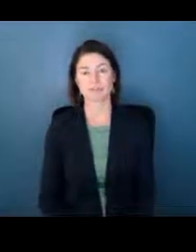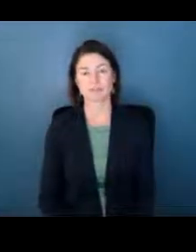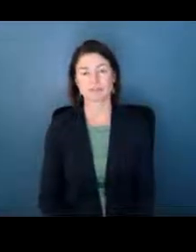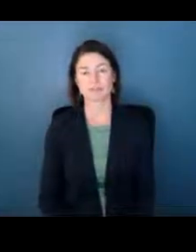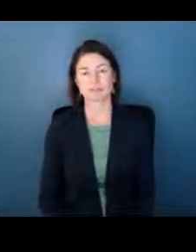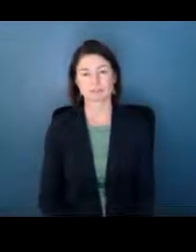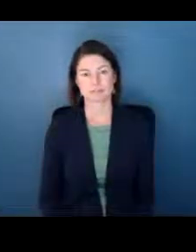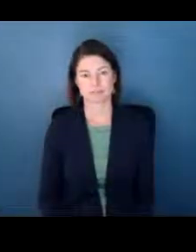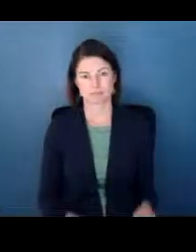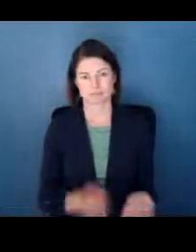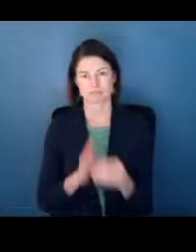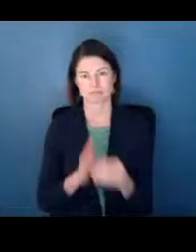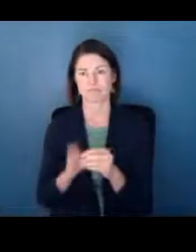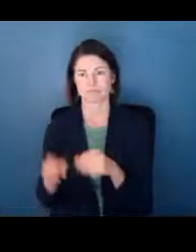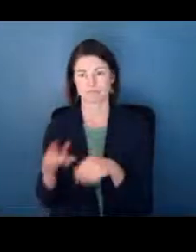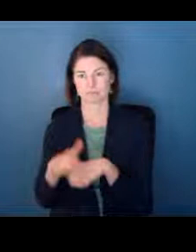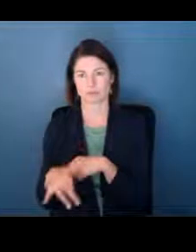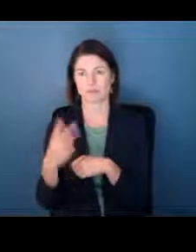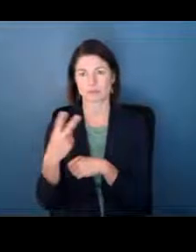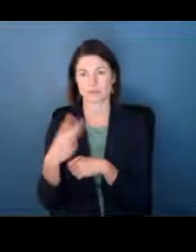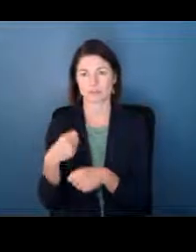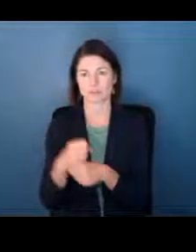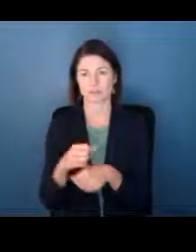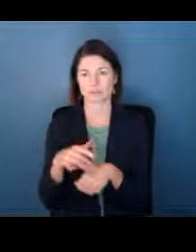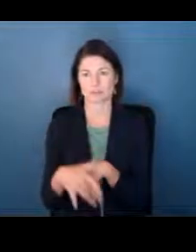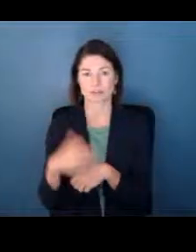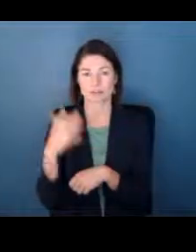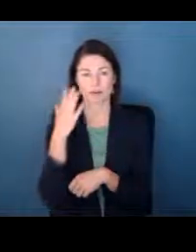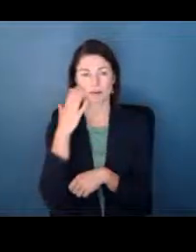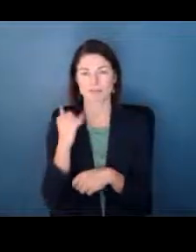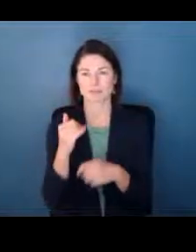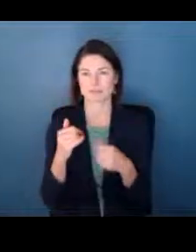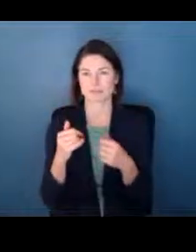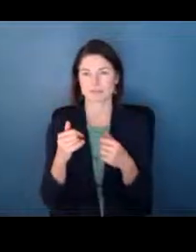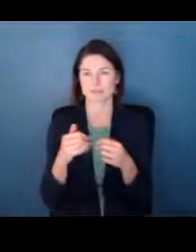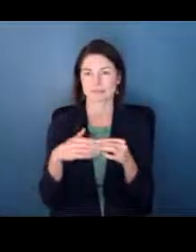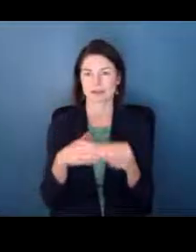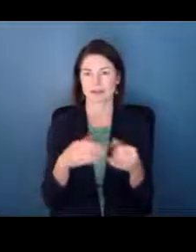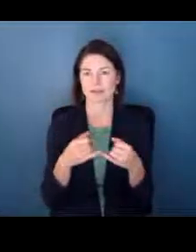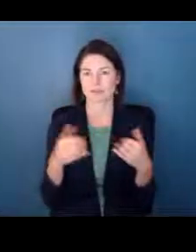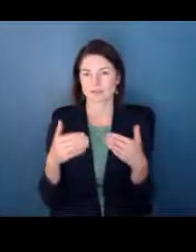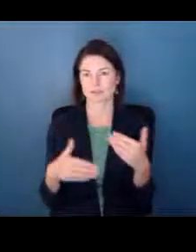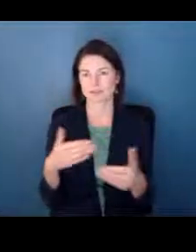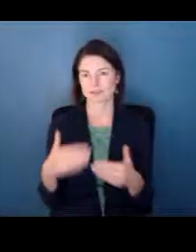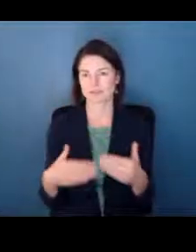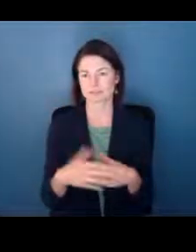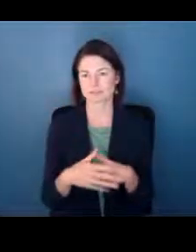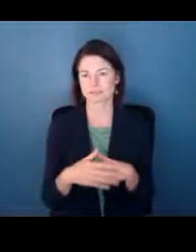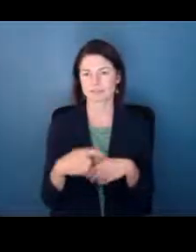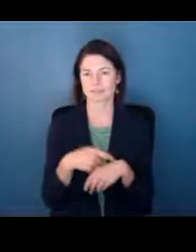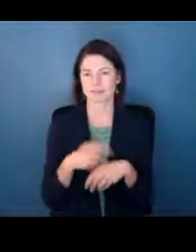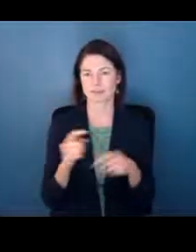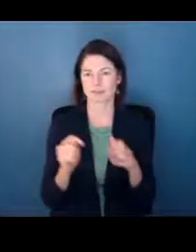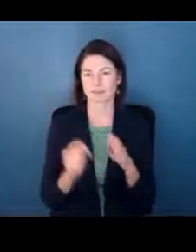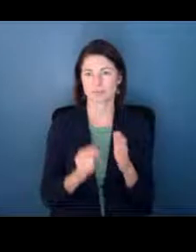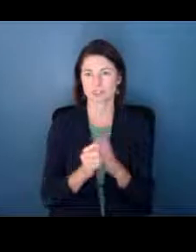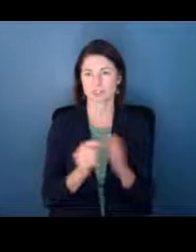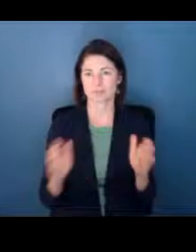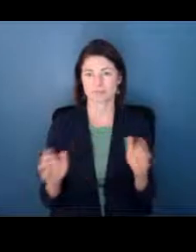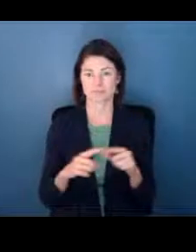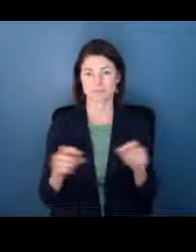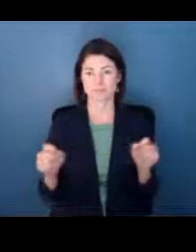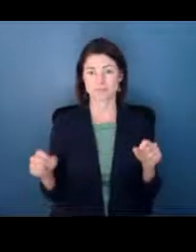actions early. You have completed them 2 years early, and a lot of that is driven obviously by the guidelines process and time period. But yeah, I do want